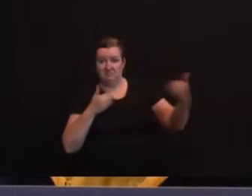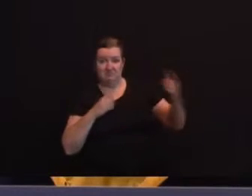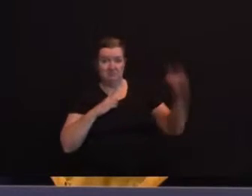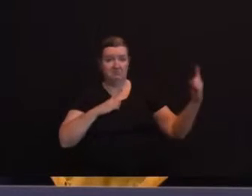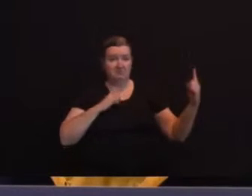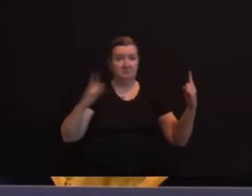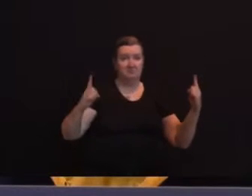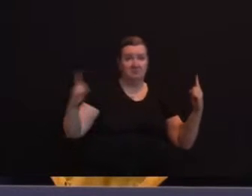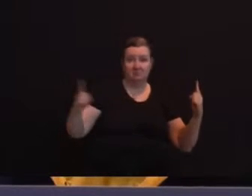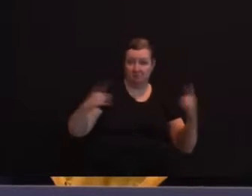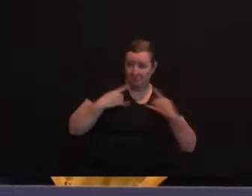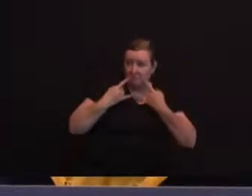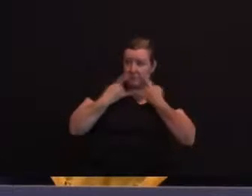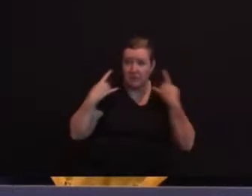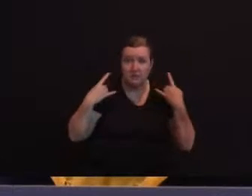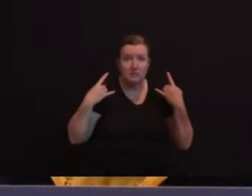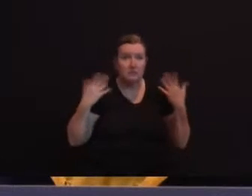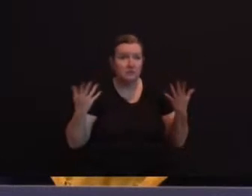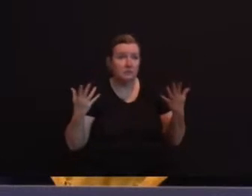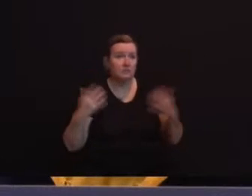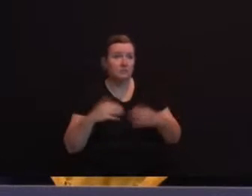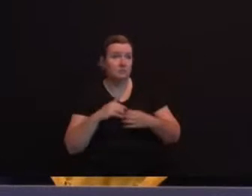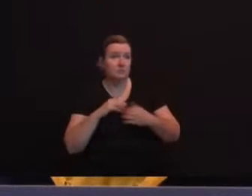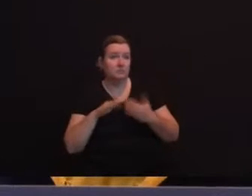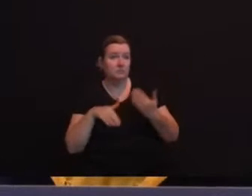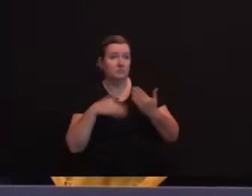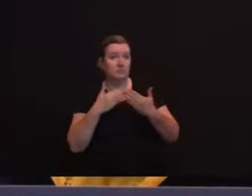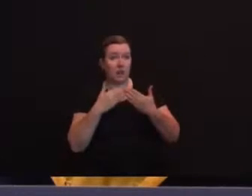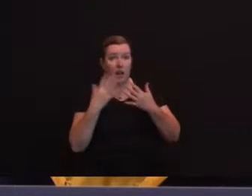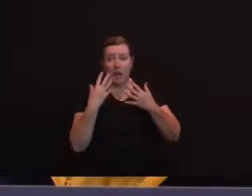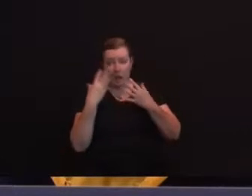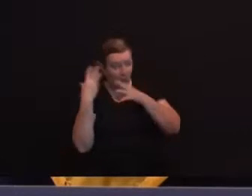on. And we'll all go out and either we'll put